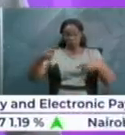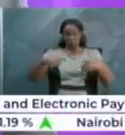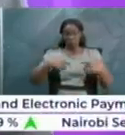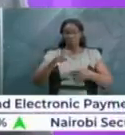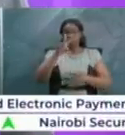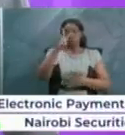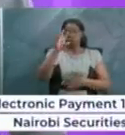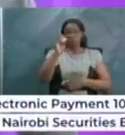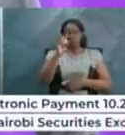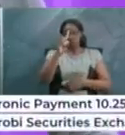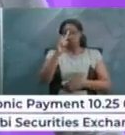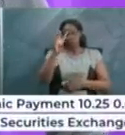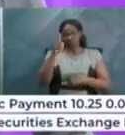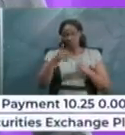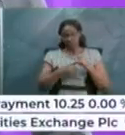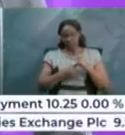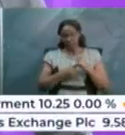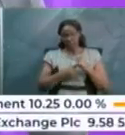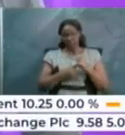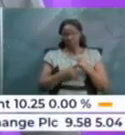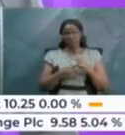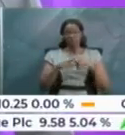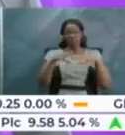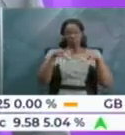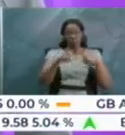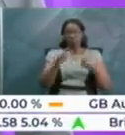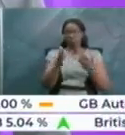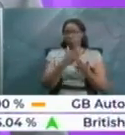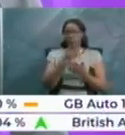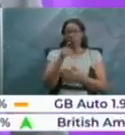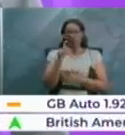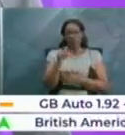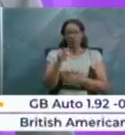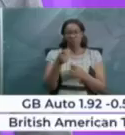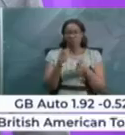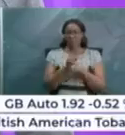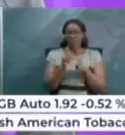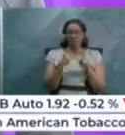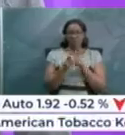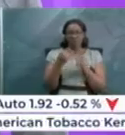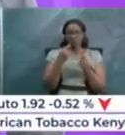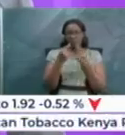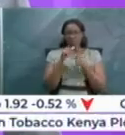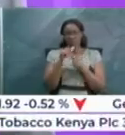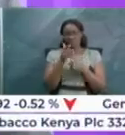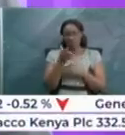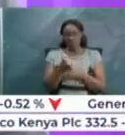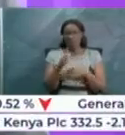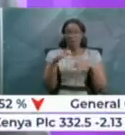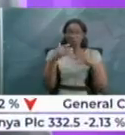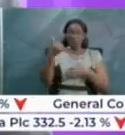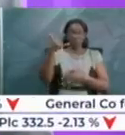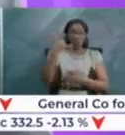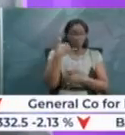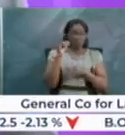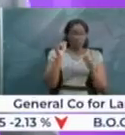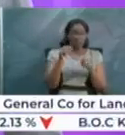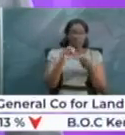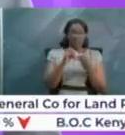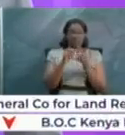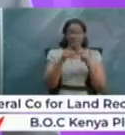number 20146 and just book whatever you need from everything that we've mentioned, or you can call in. The number